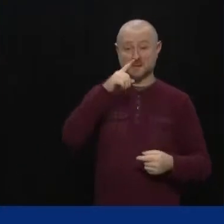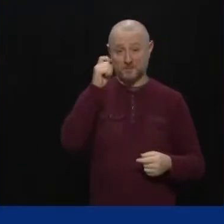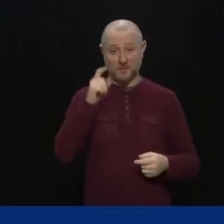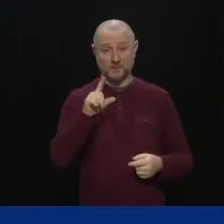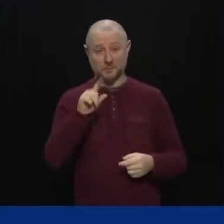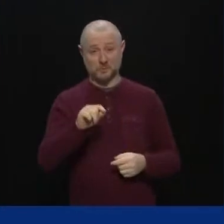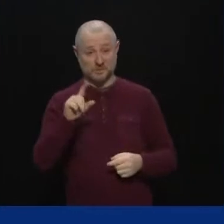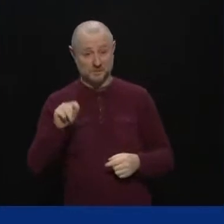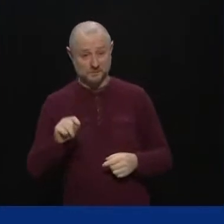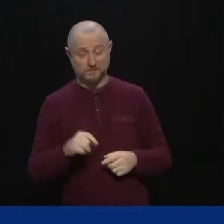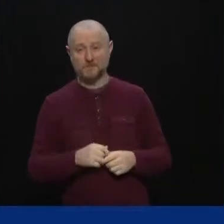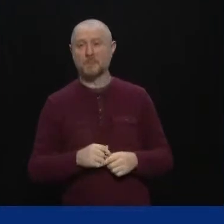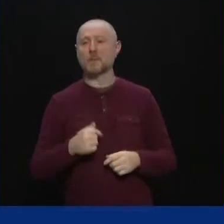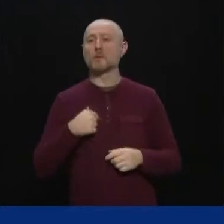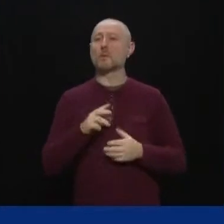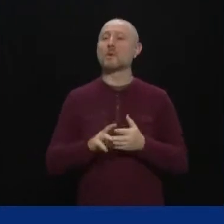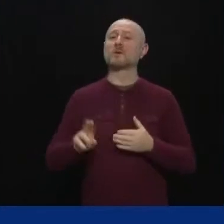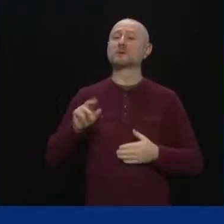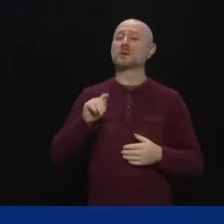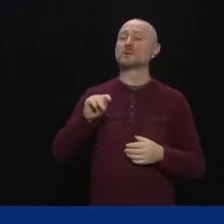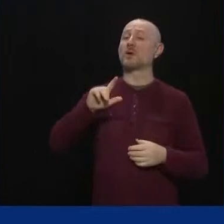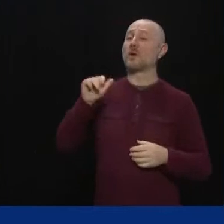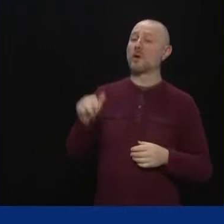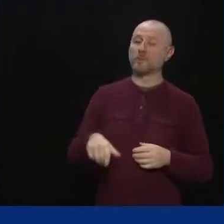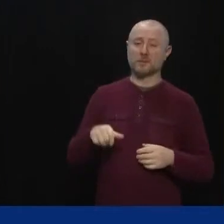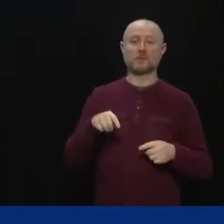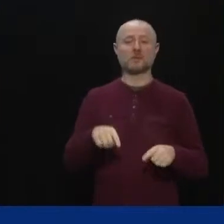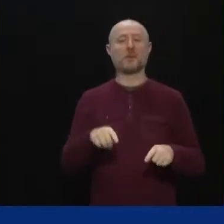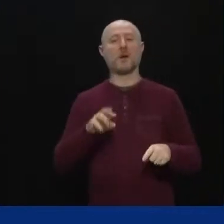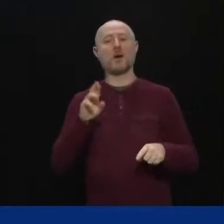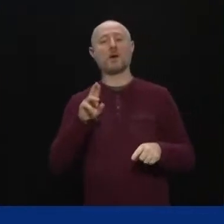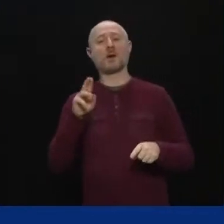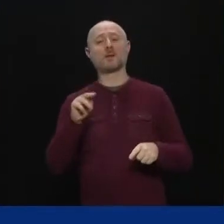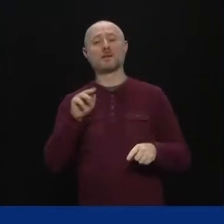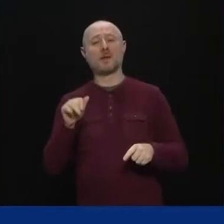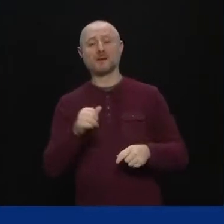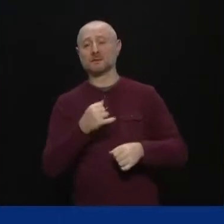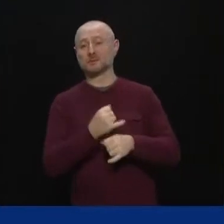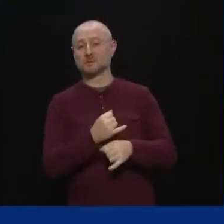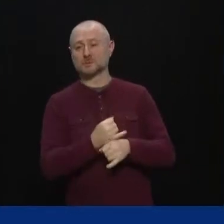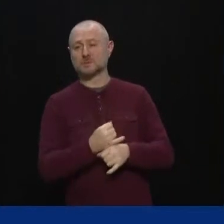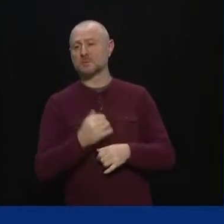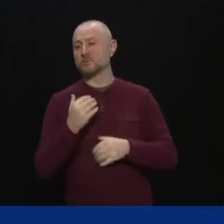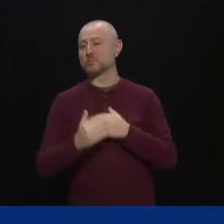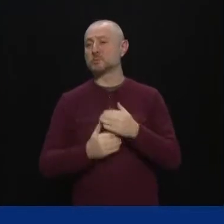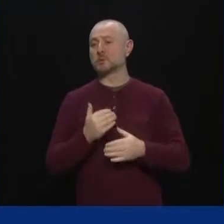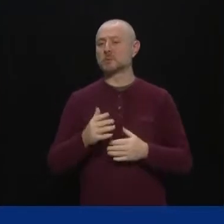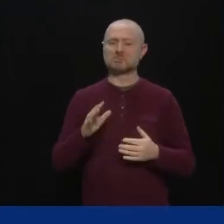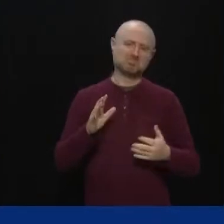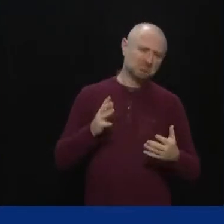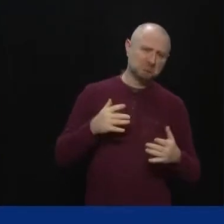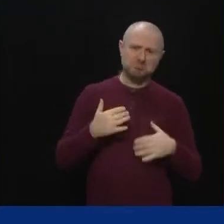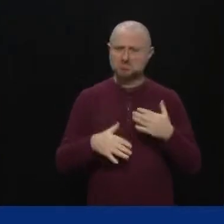of Albany, through the RNA Institute, has processed approximately